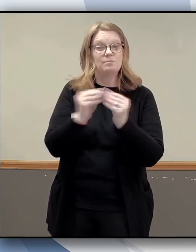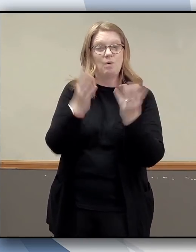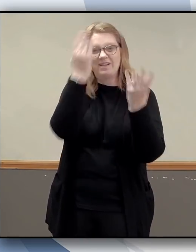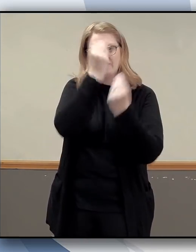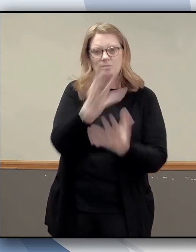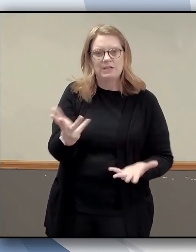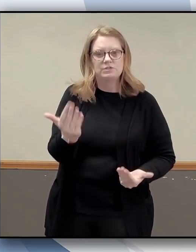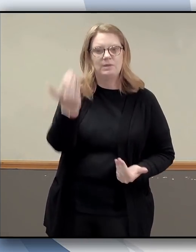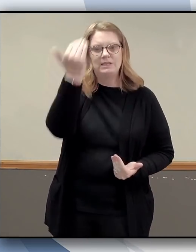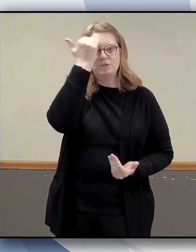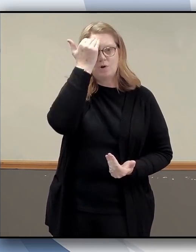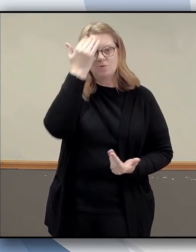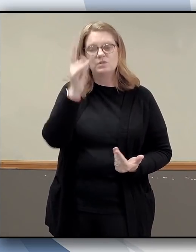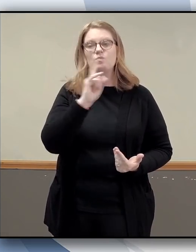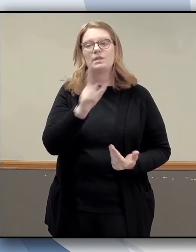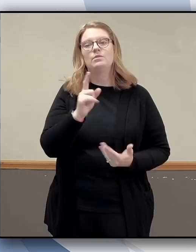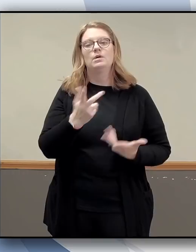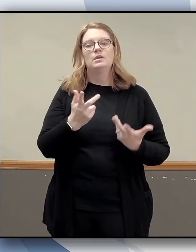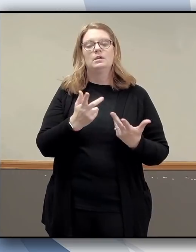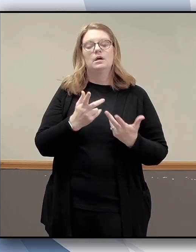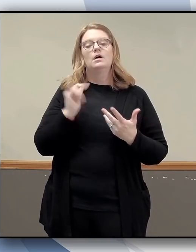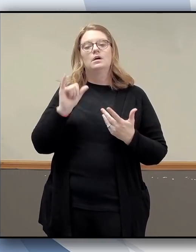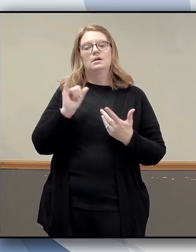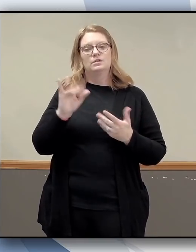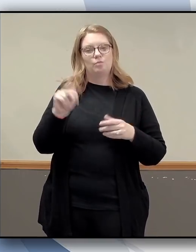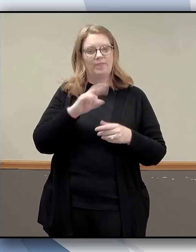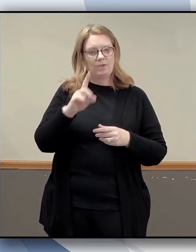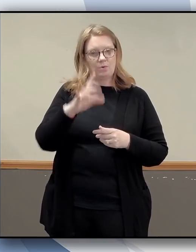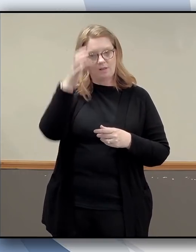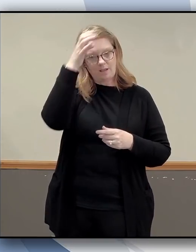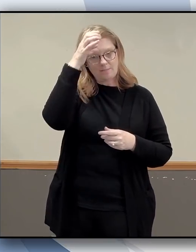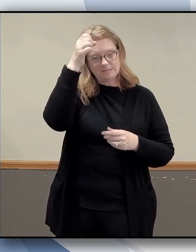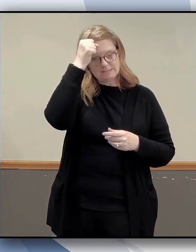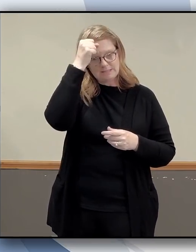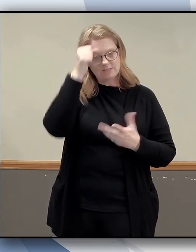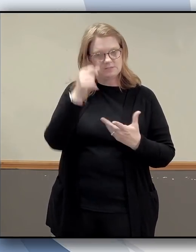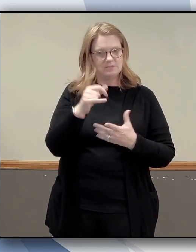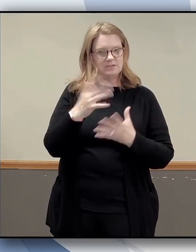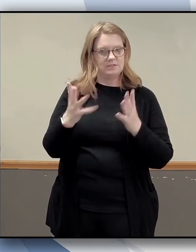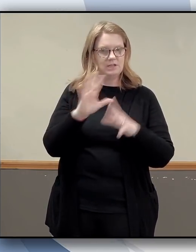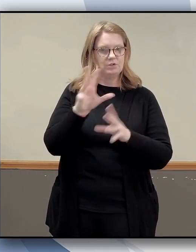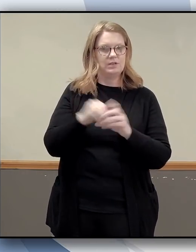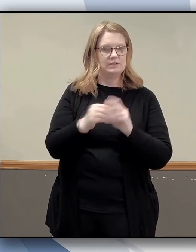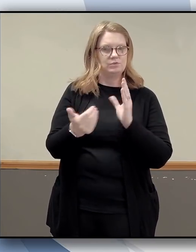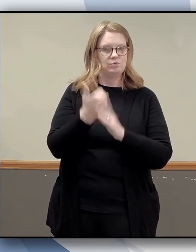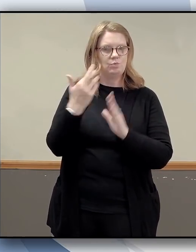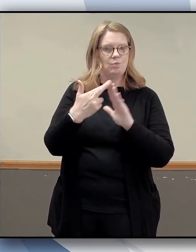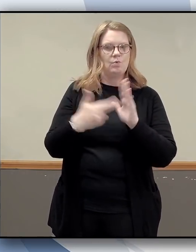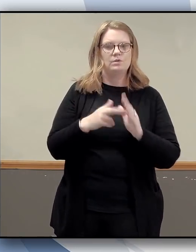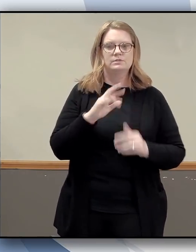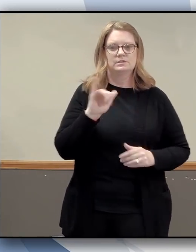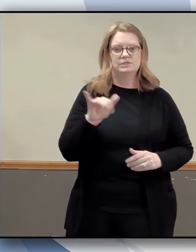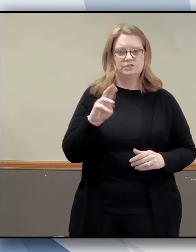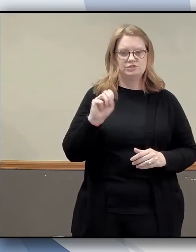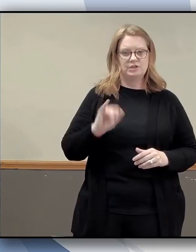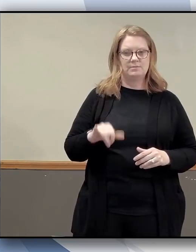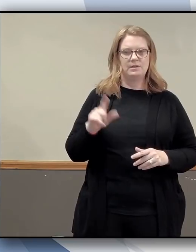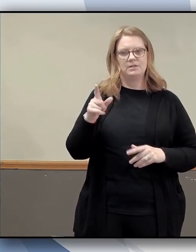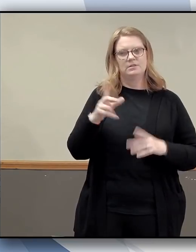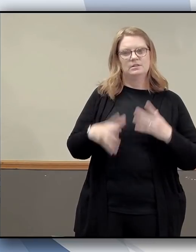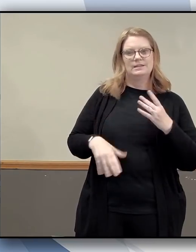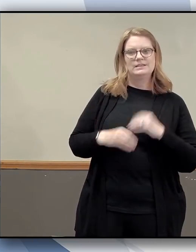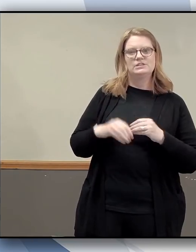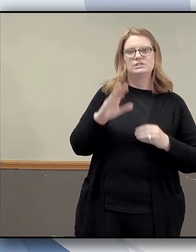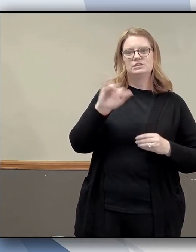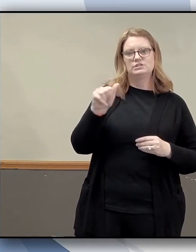moving forward, being as smart as we can and applying North Dakota common sense along the way. Jeremy? This one sort of followed to Jacob's question. I just